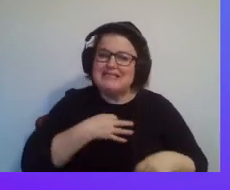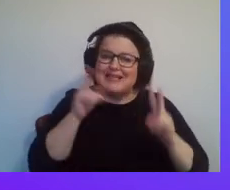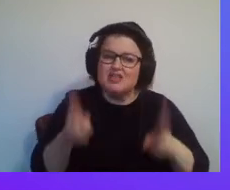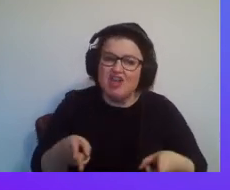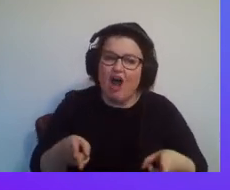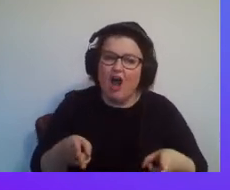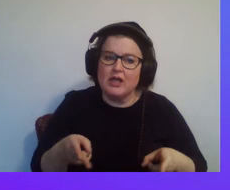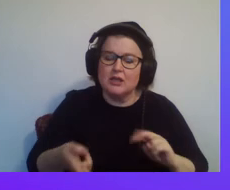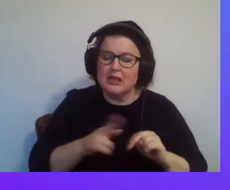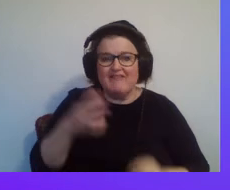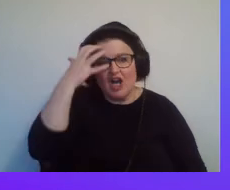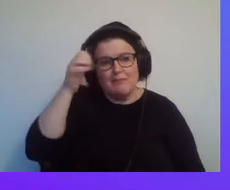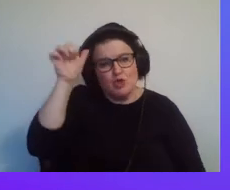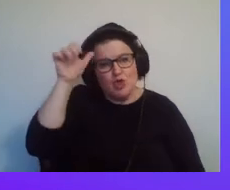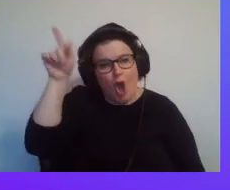information,